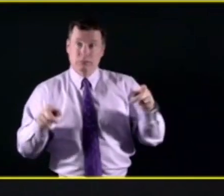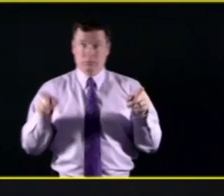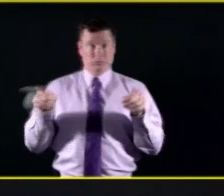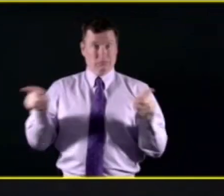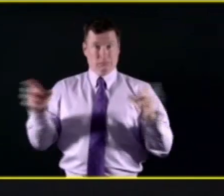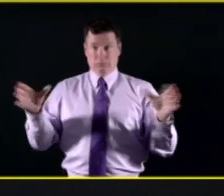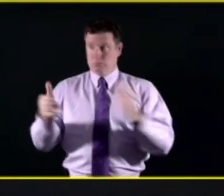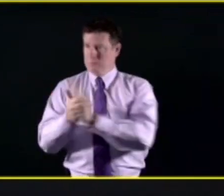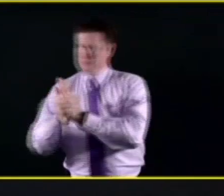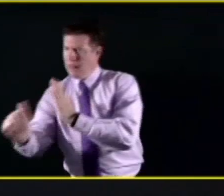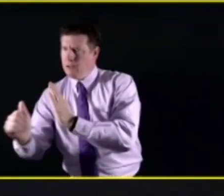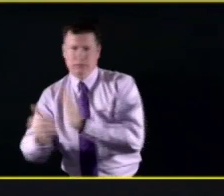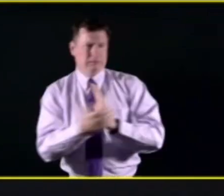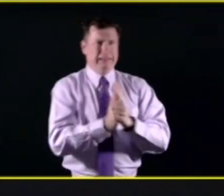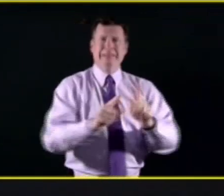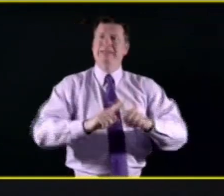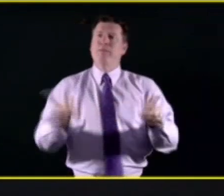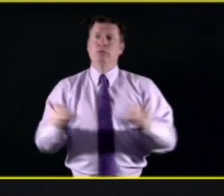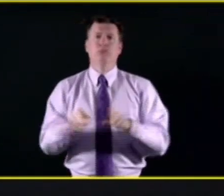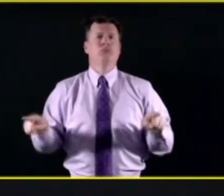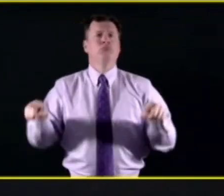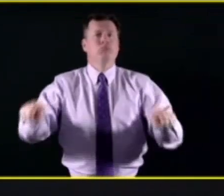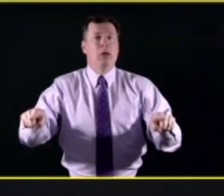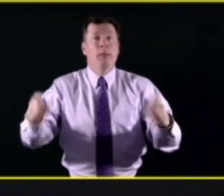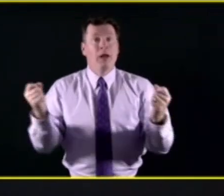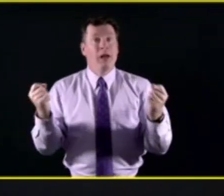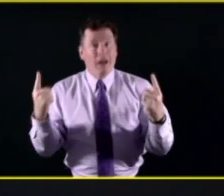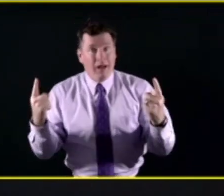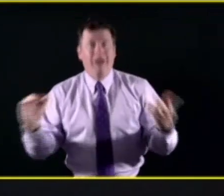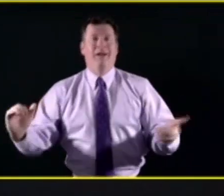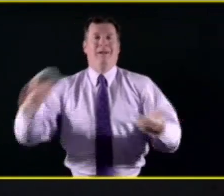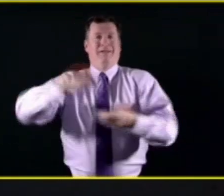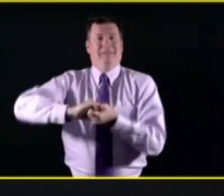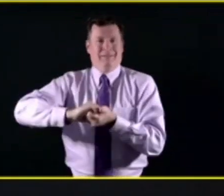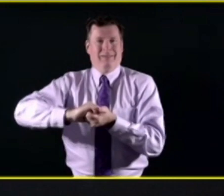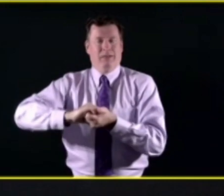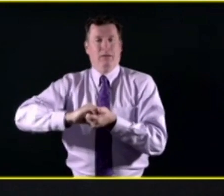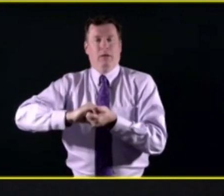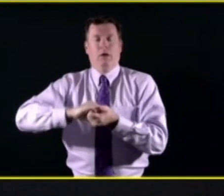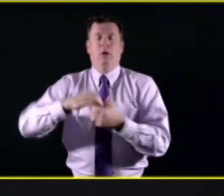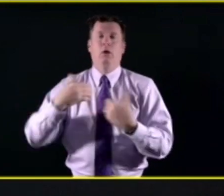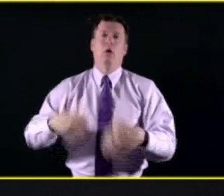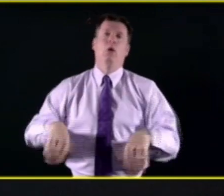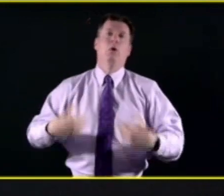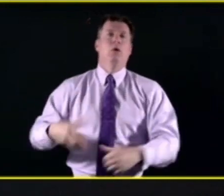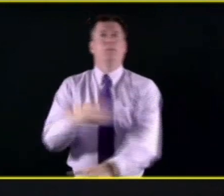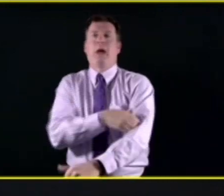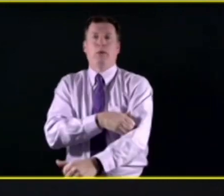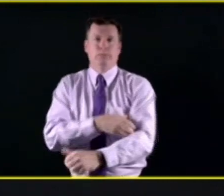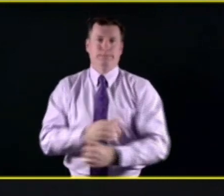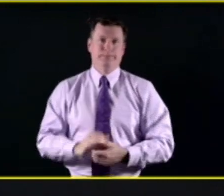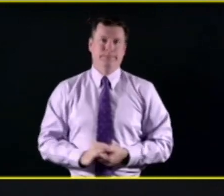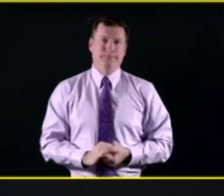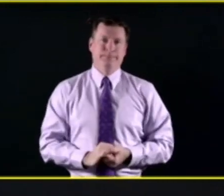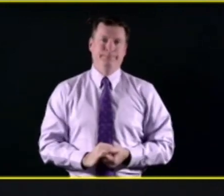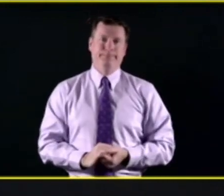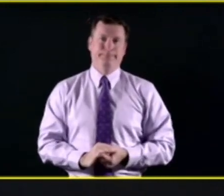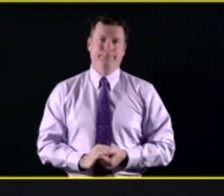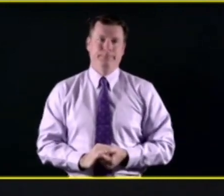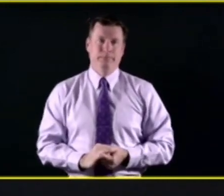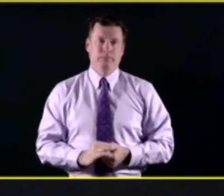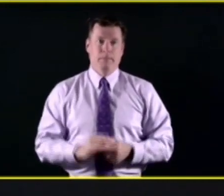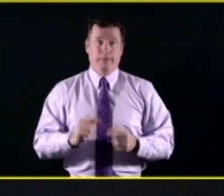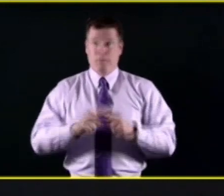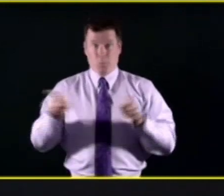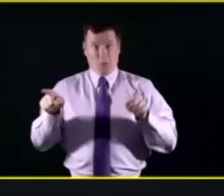our shared expertise and our common interests. The collaboration between these two systems during the COVID-19 pandemic has been